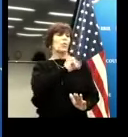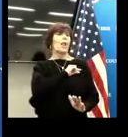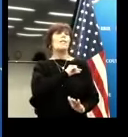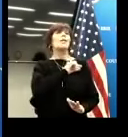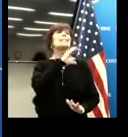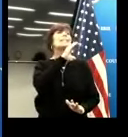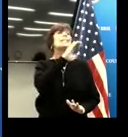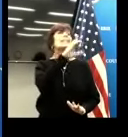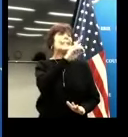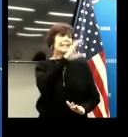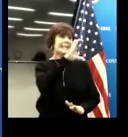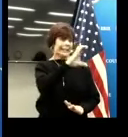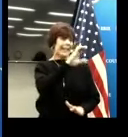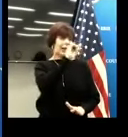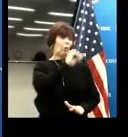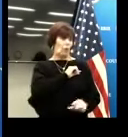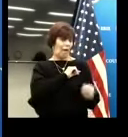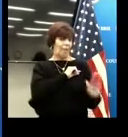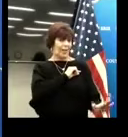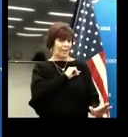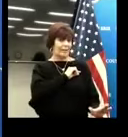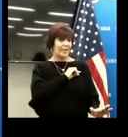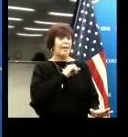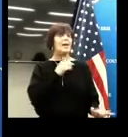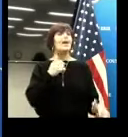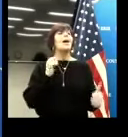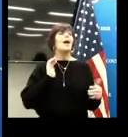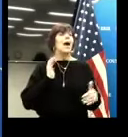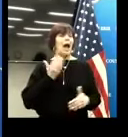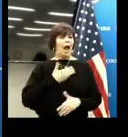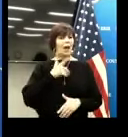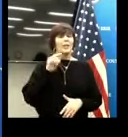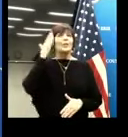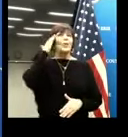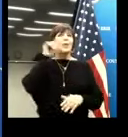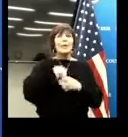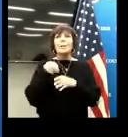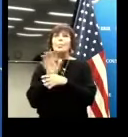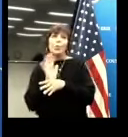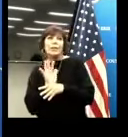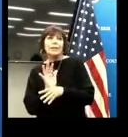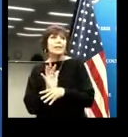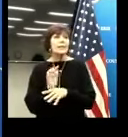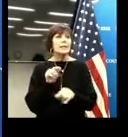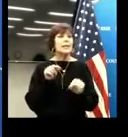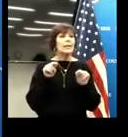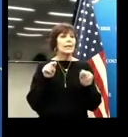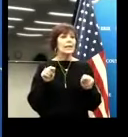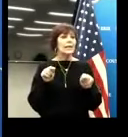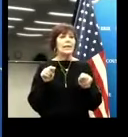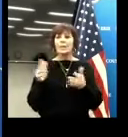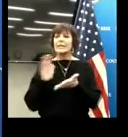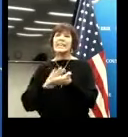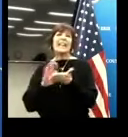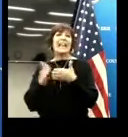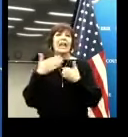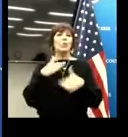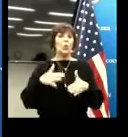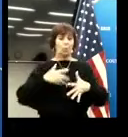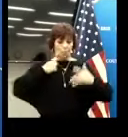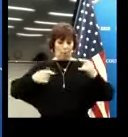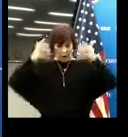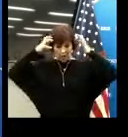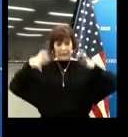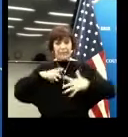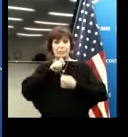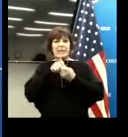CDC. We have one of those labs that you see in the movies where the people, there's the clean room, only a certain people